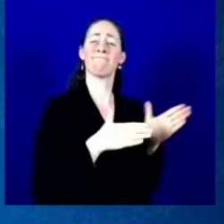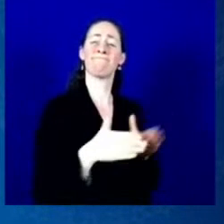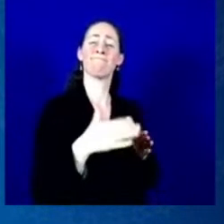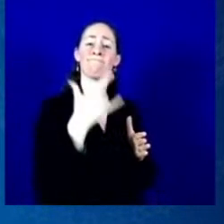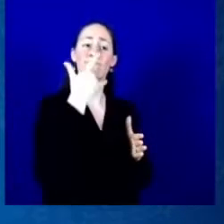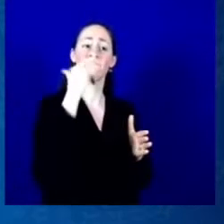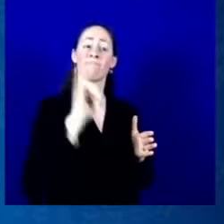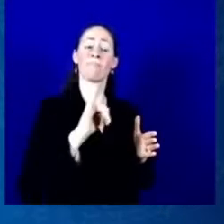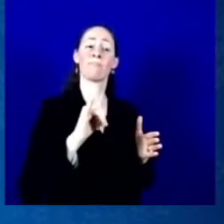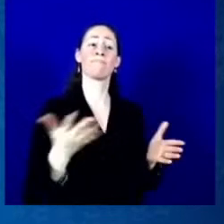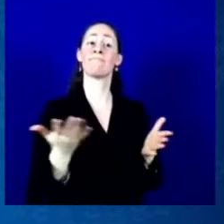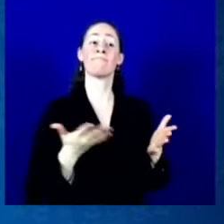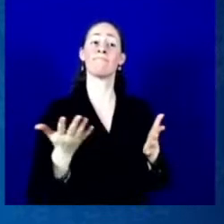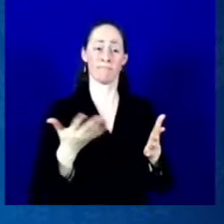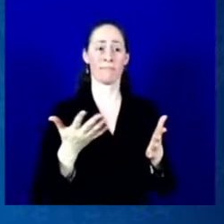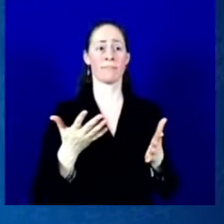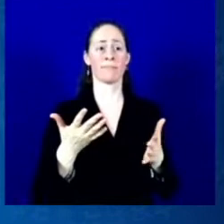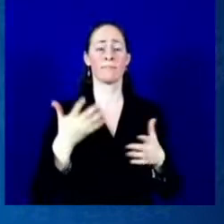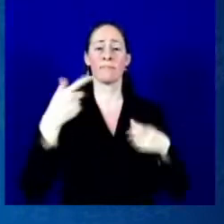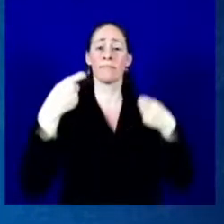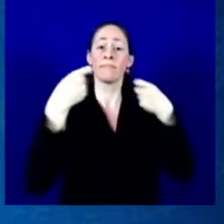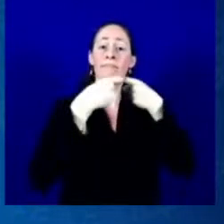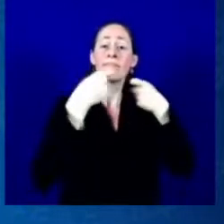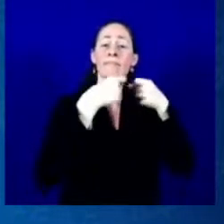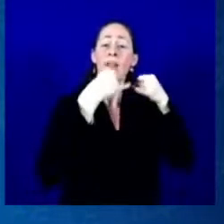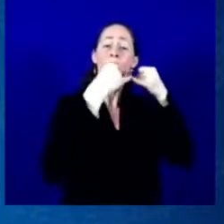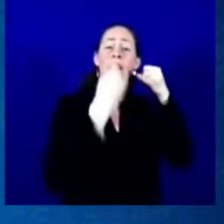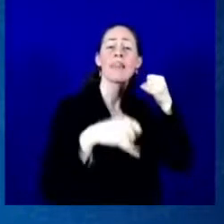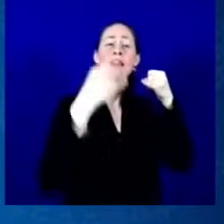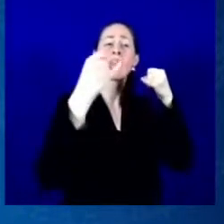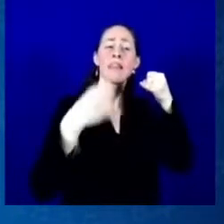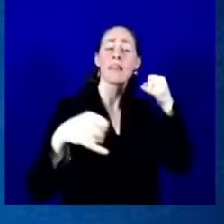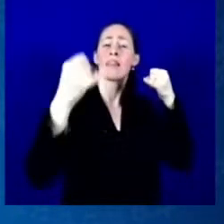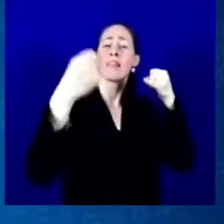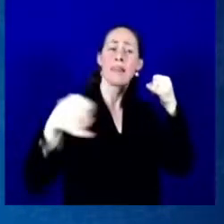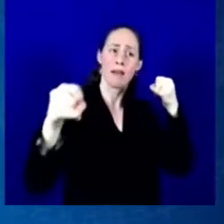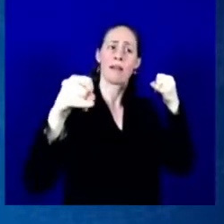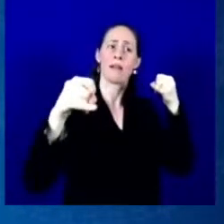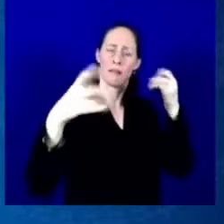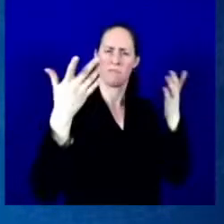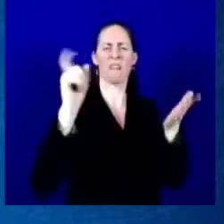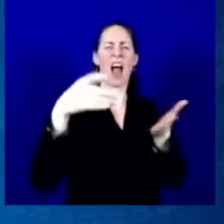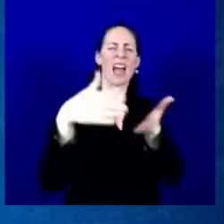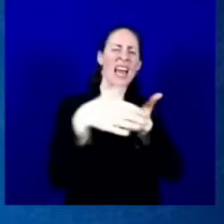a resilient and fully clean grid. We can do that.